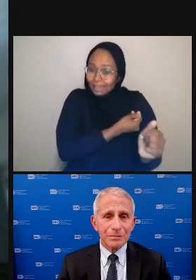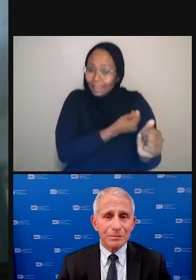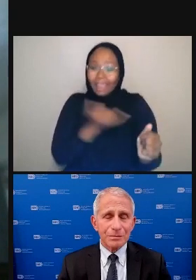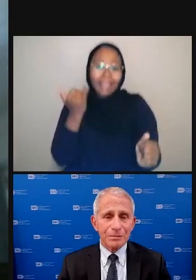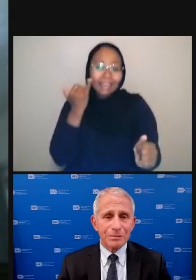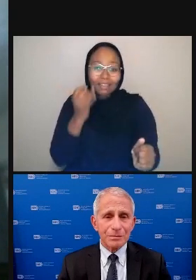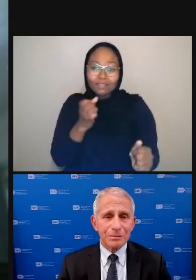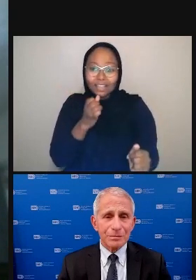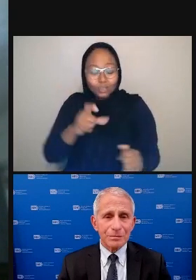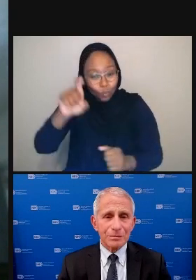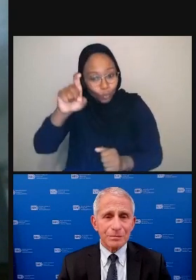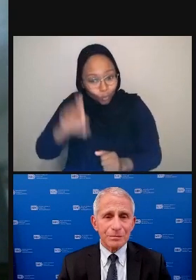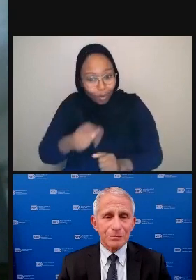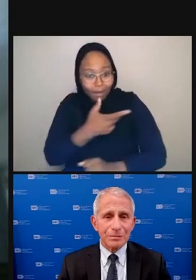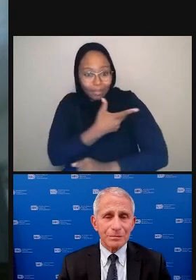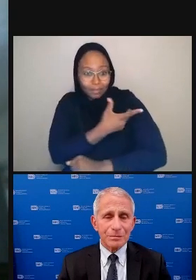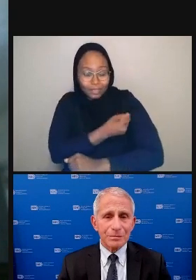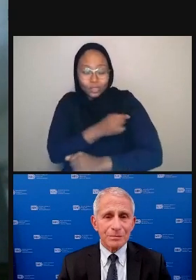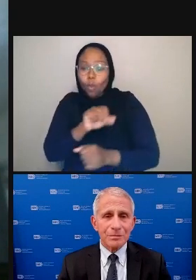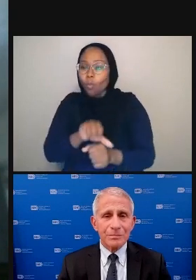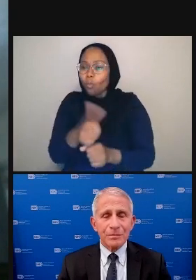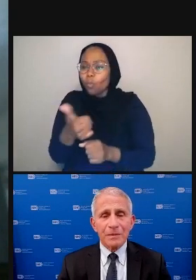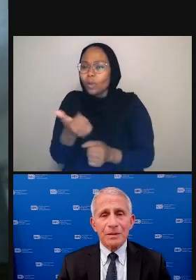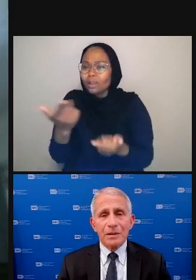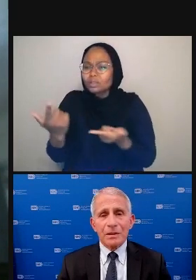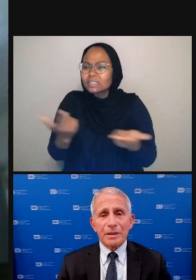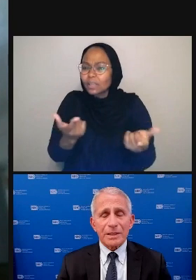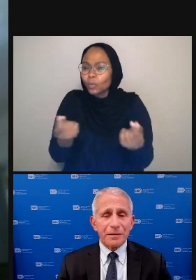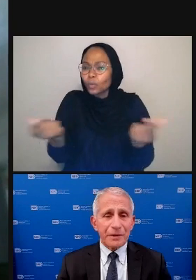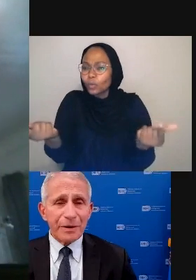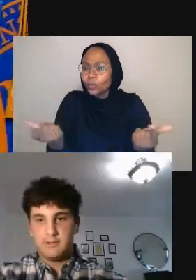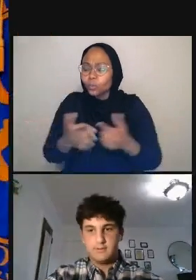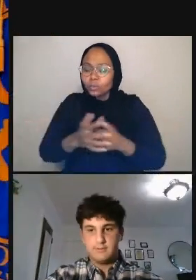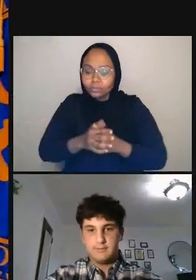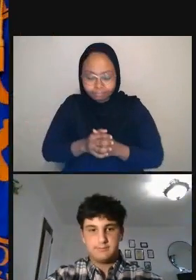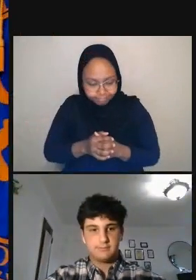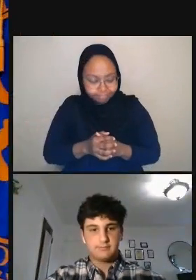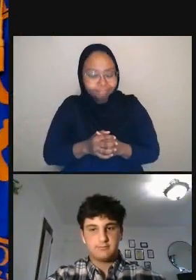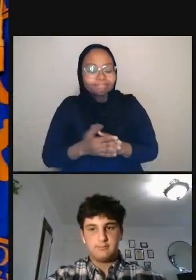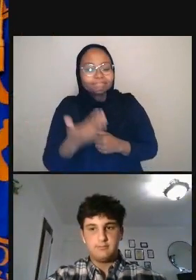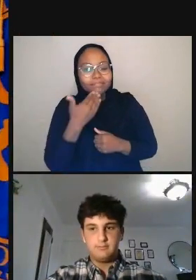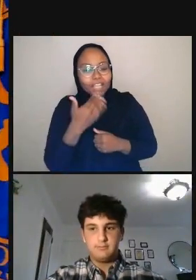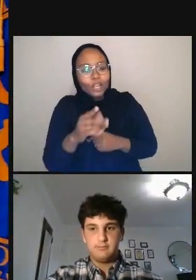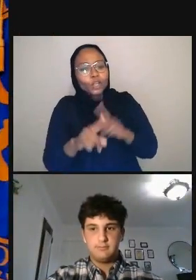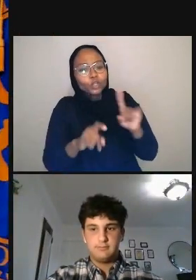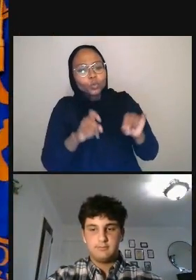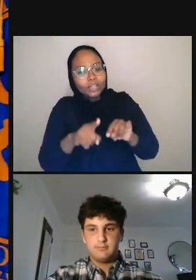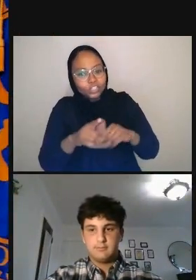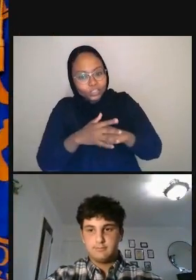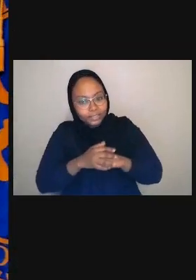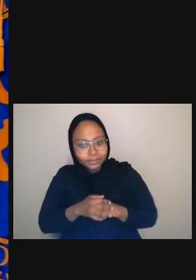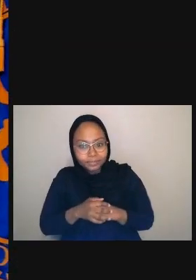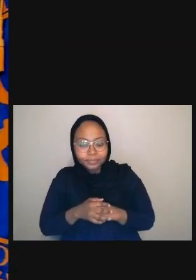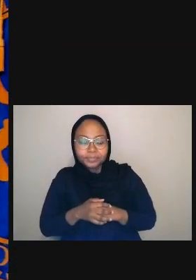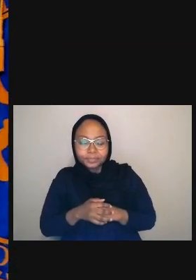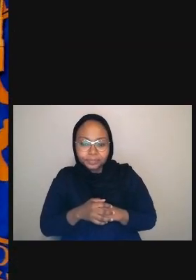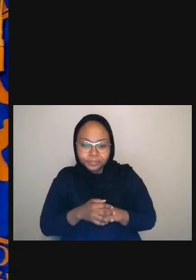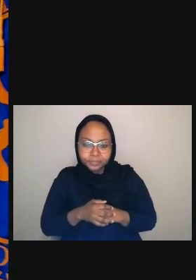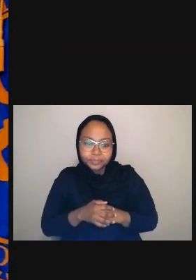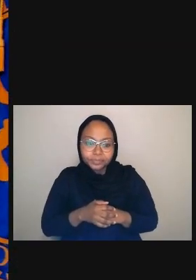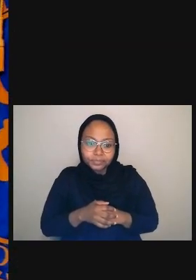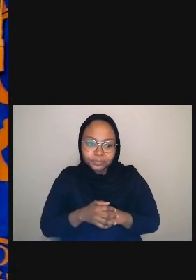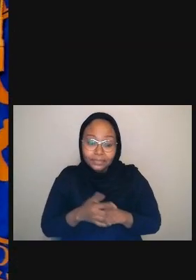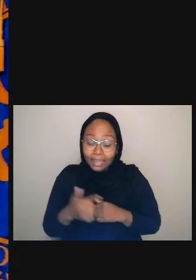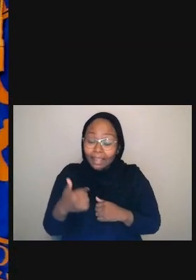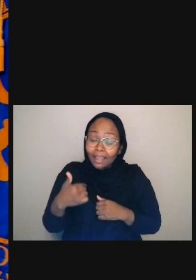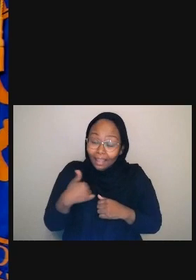for employees, what other measures can be put into place? That's a very good question. And I have been, and still